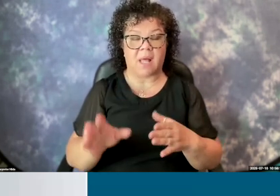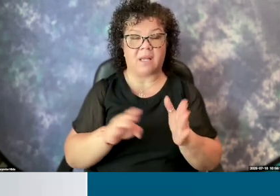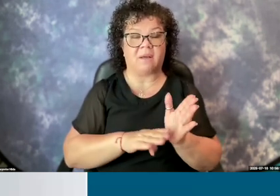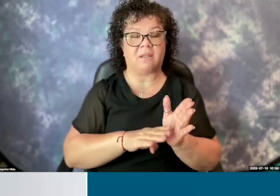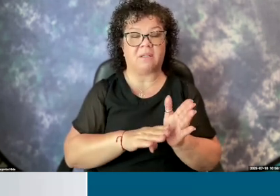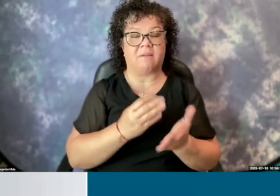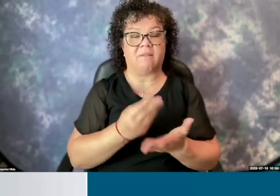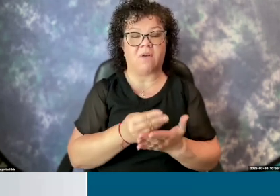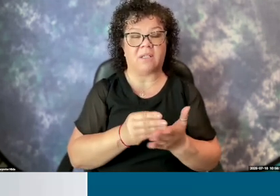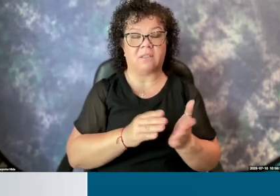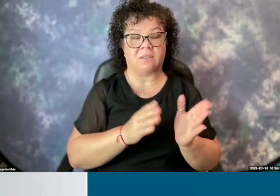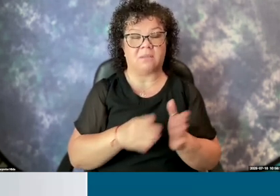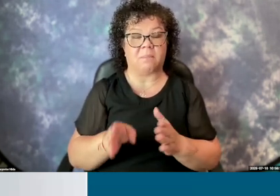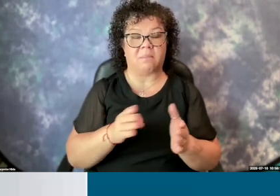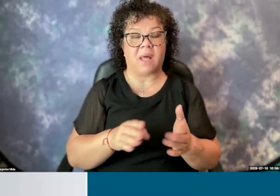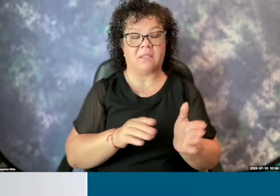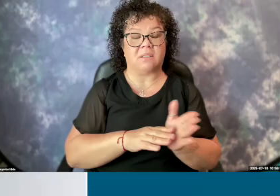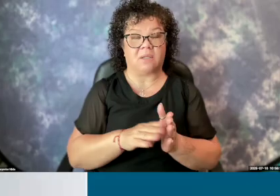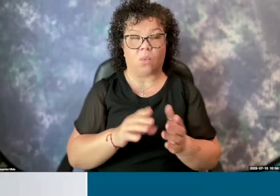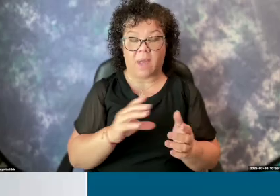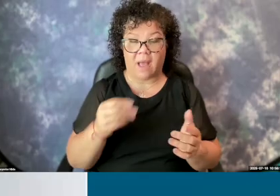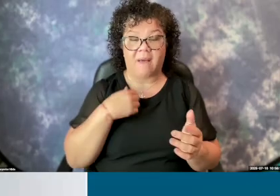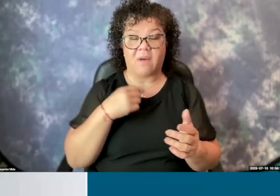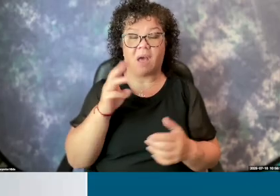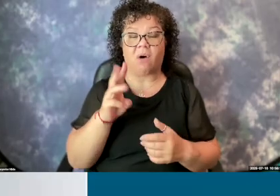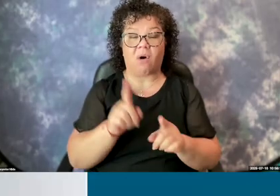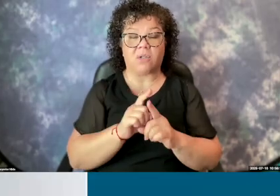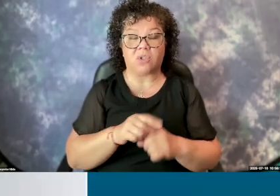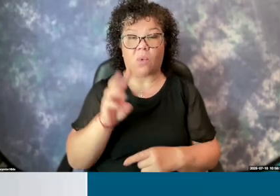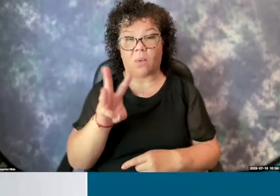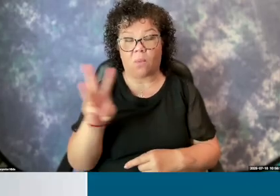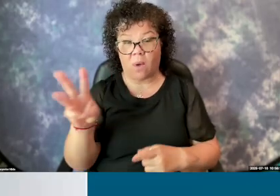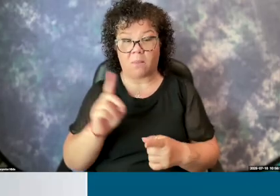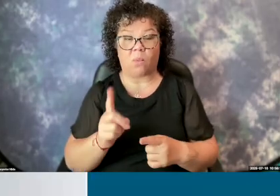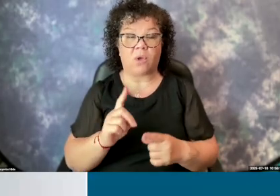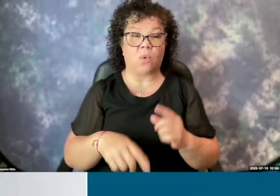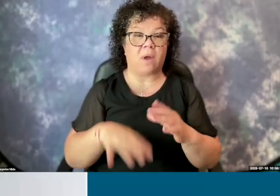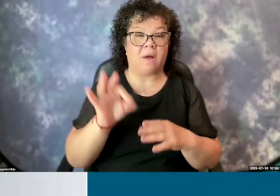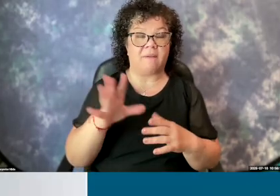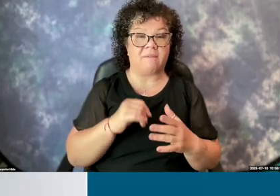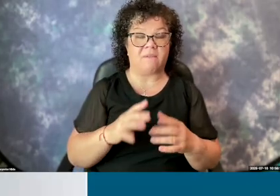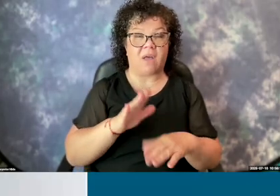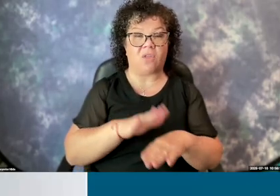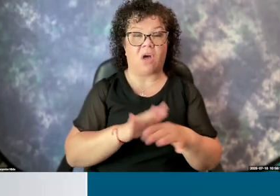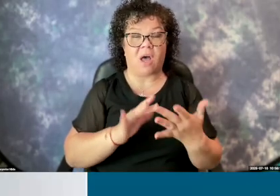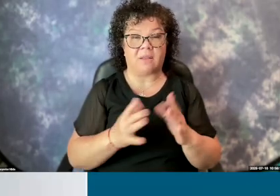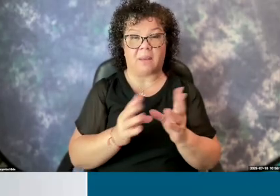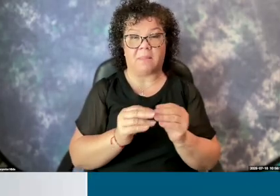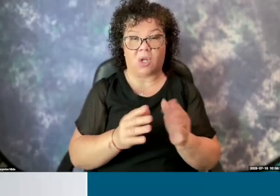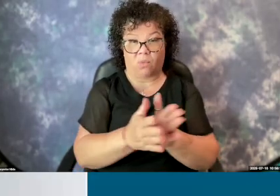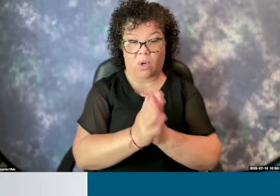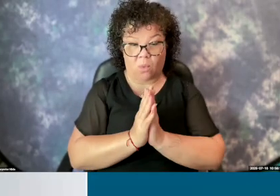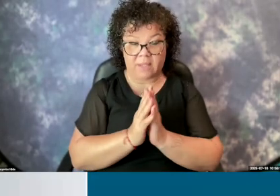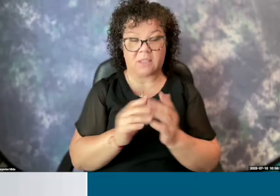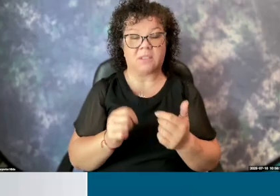engagement opportunities webpage where you can find our online meeting request form, a link to sign up for our listserv to receive email updates,